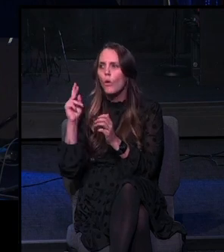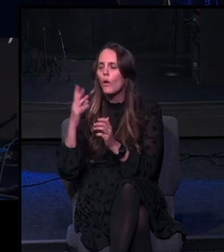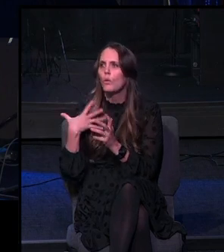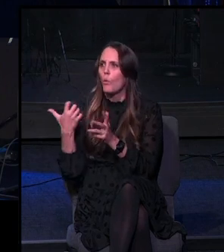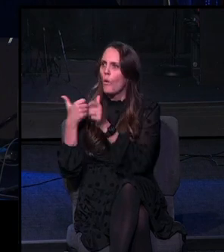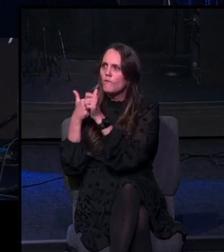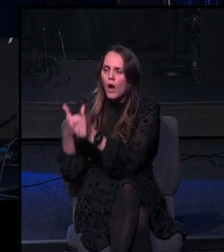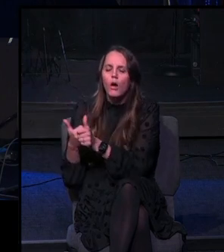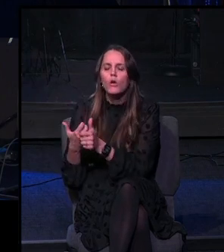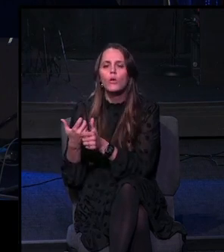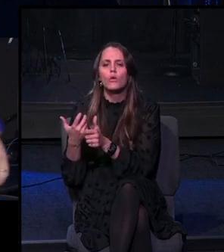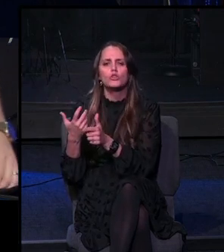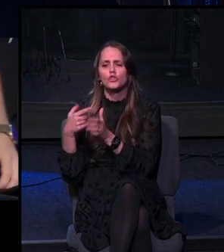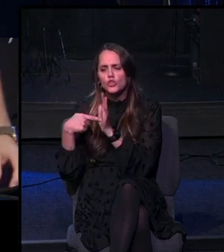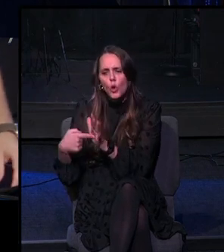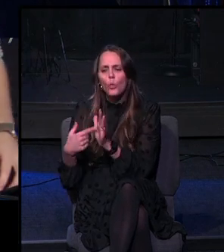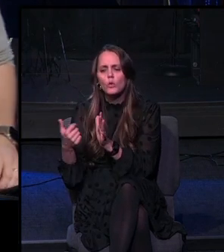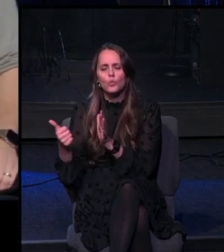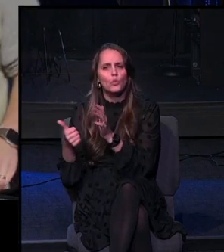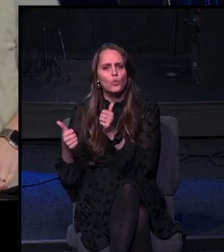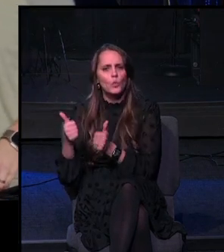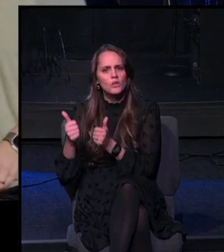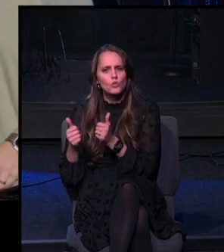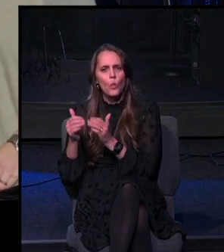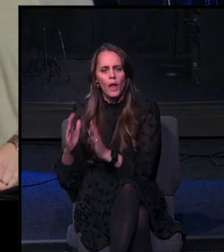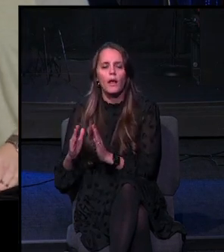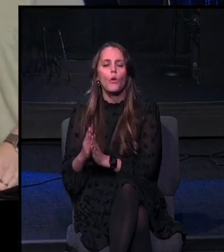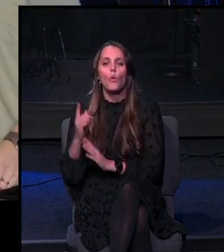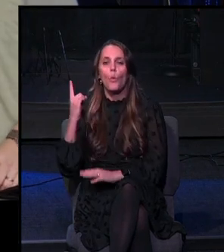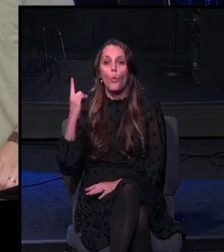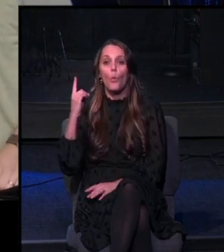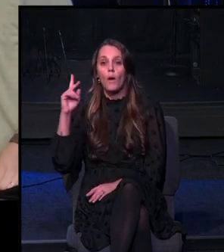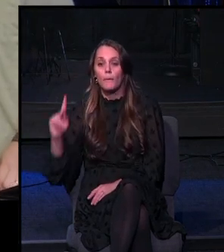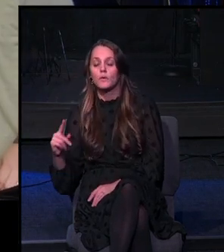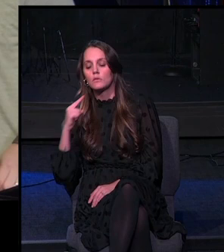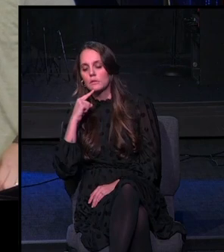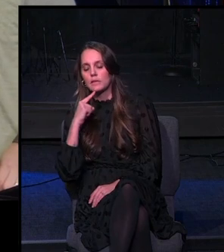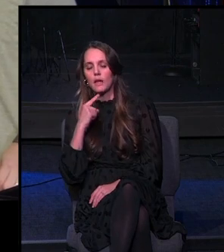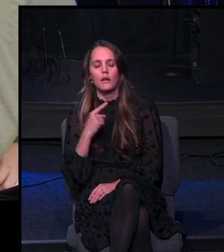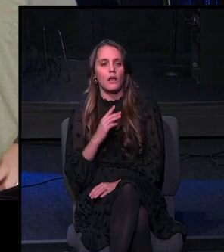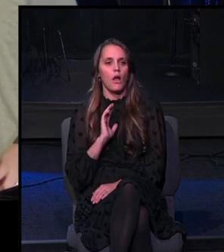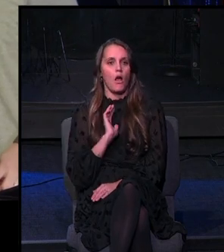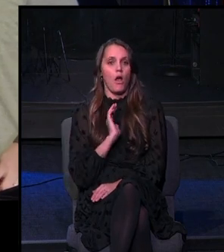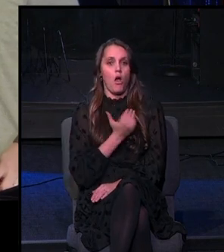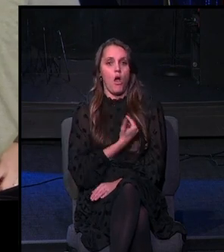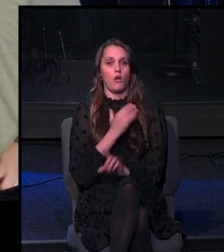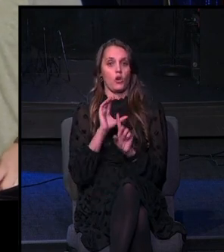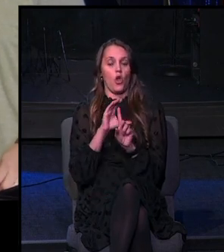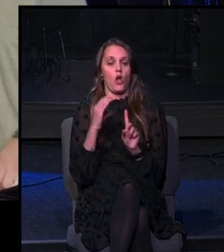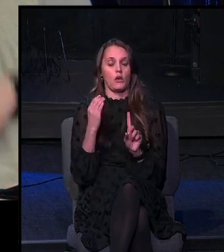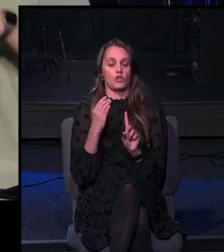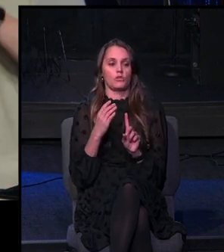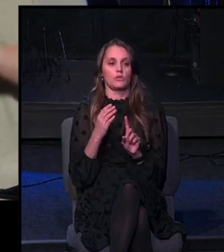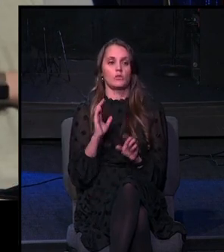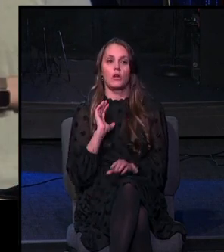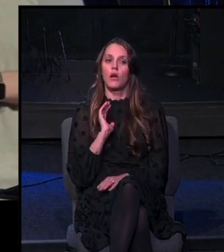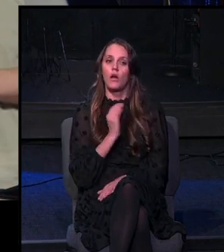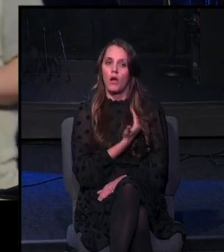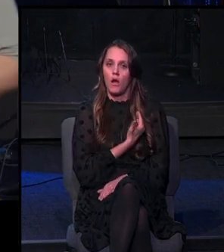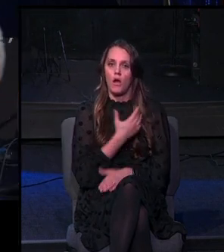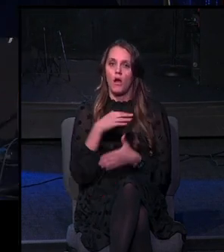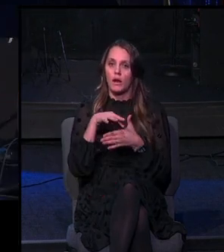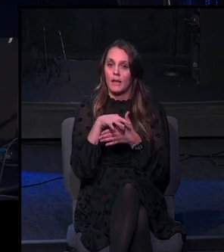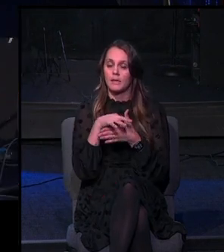church. Show us what direction. And one of them said, it was so good. He goes, man, in our culture, in our context here in